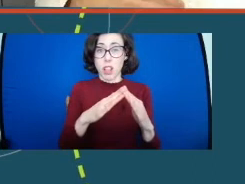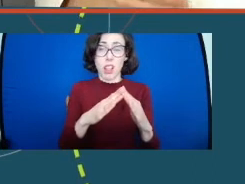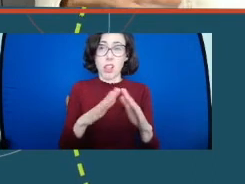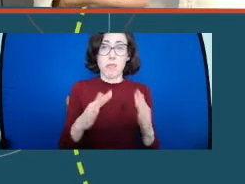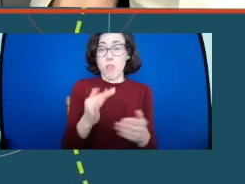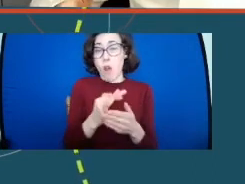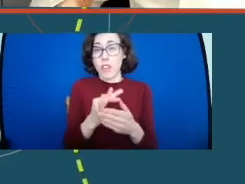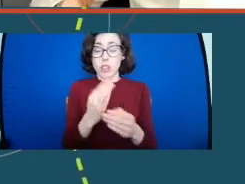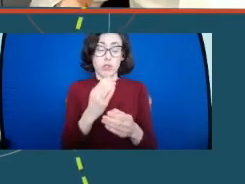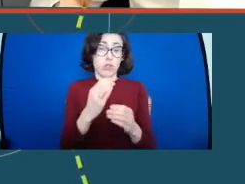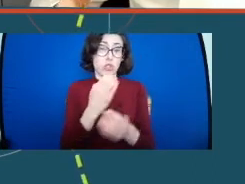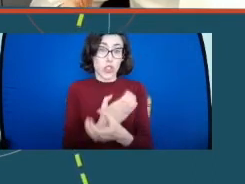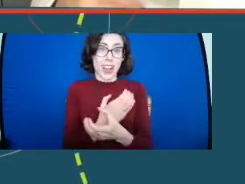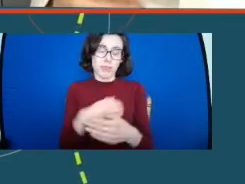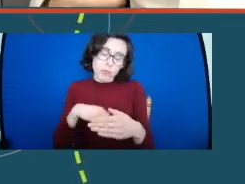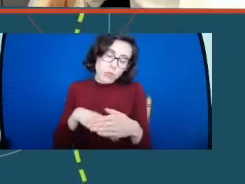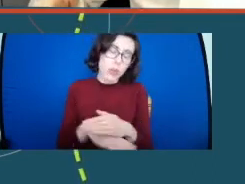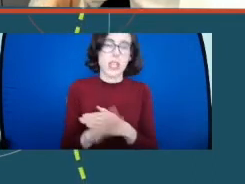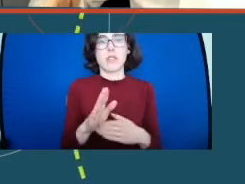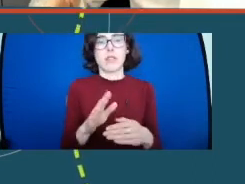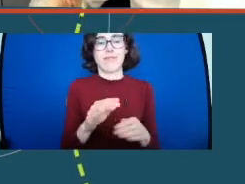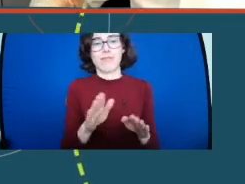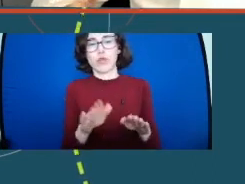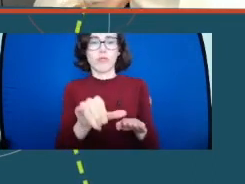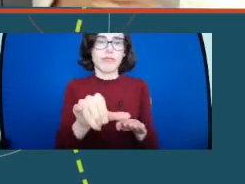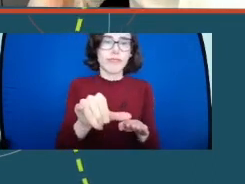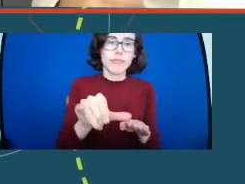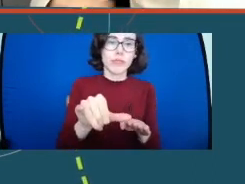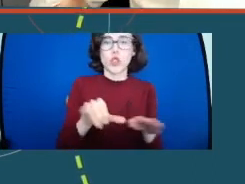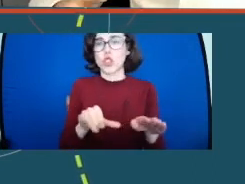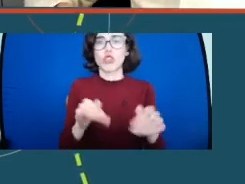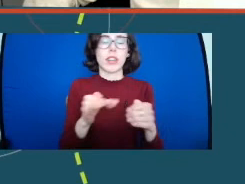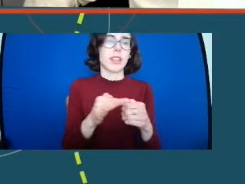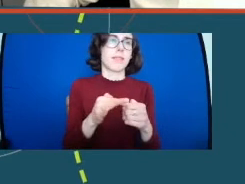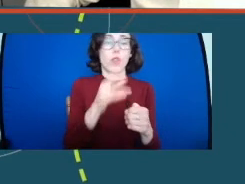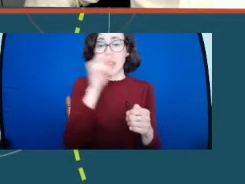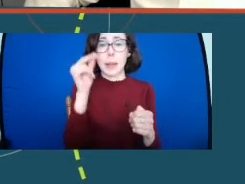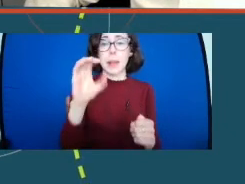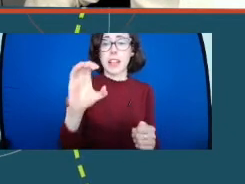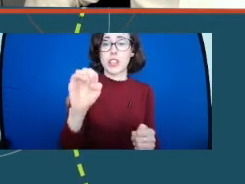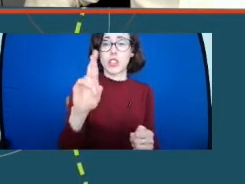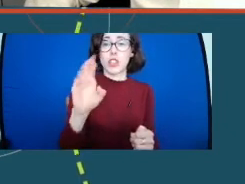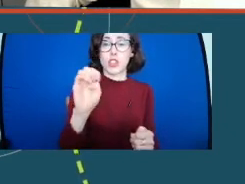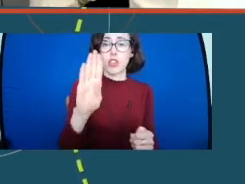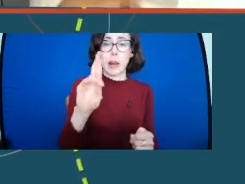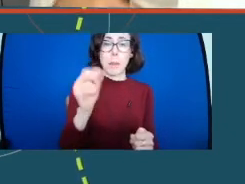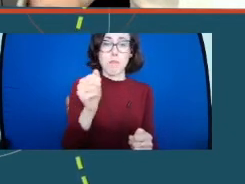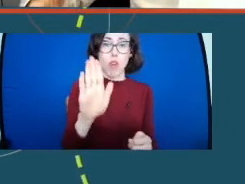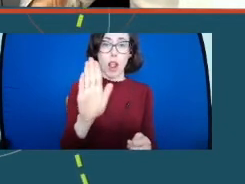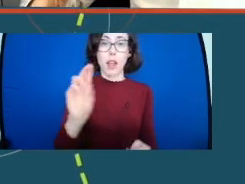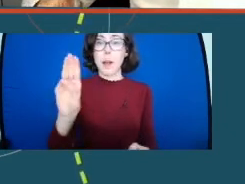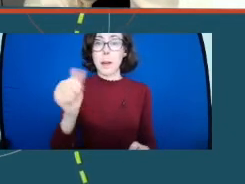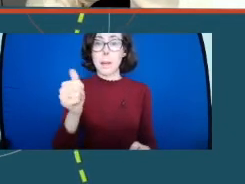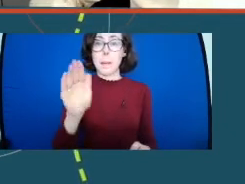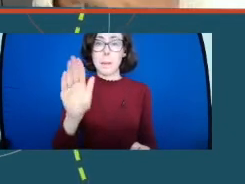to have a tendon lengthening if they have cerebral palsy, or they could have some other kind of health issue that requires minor or